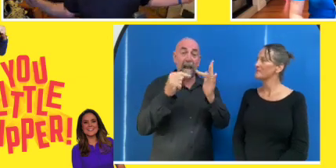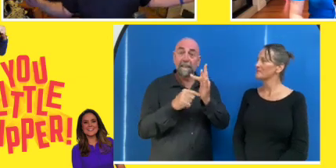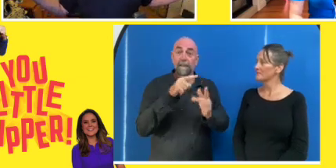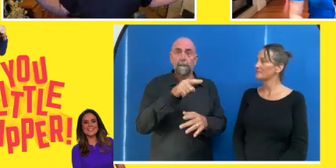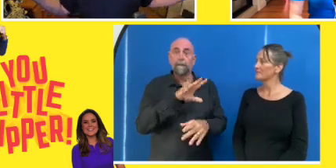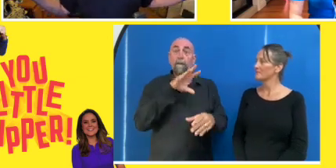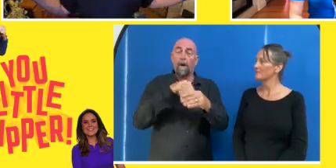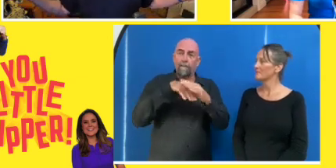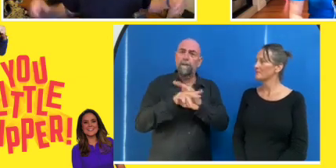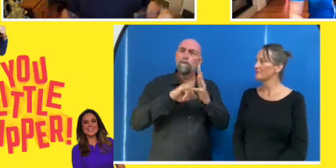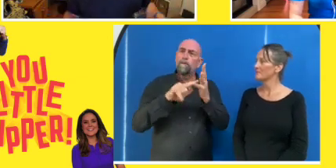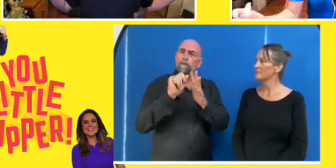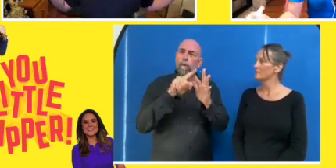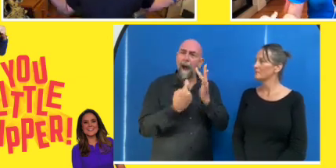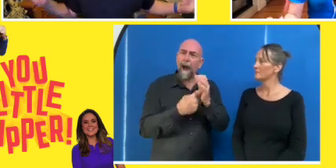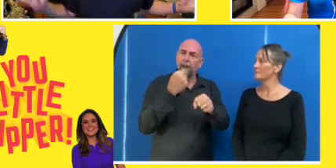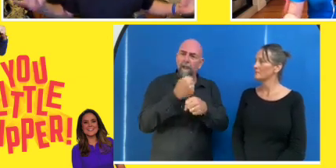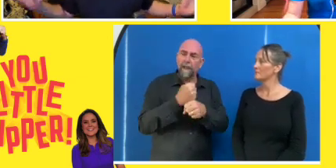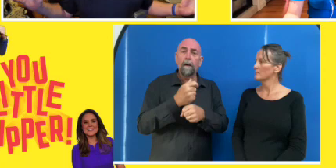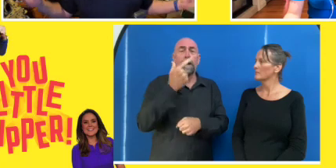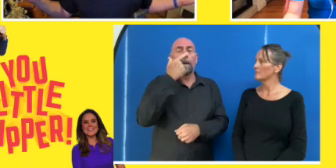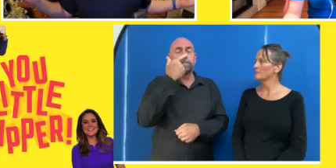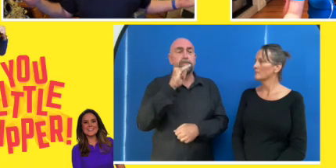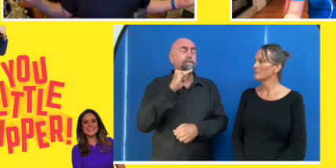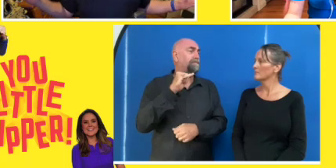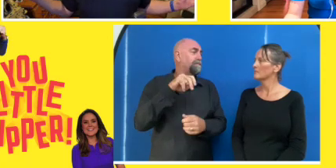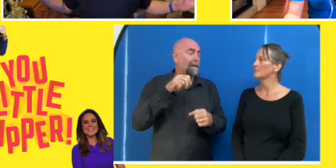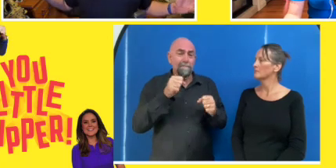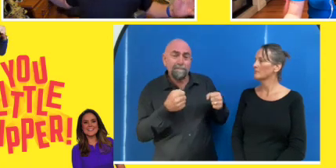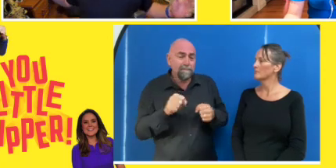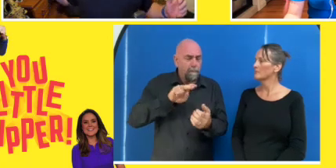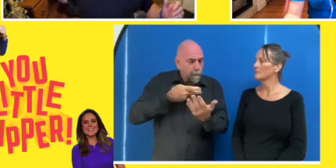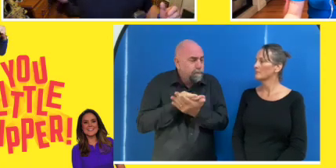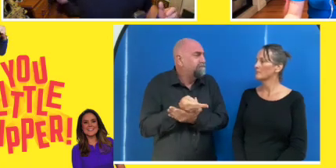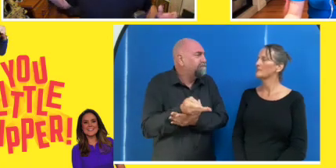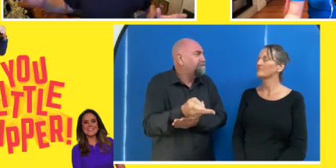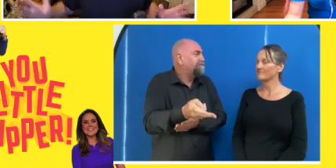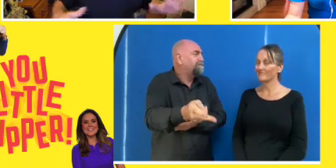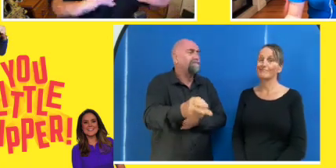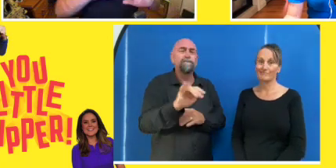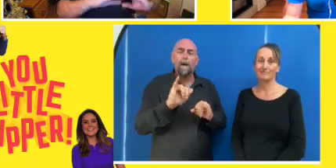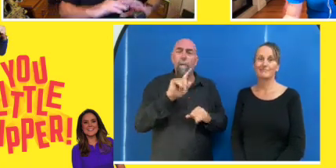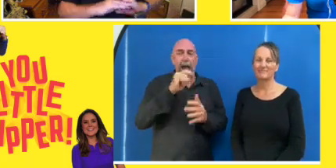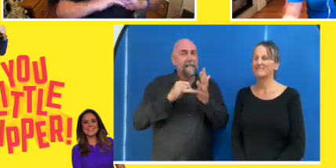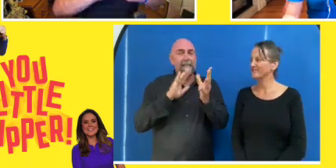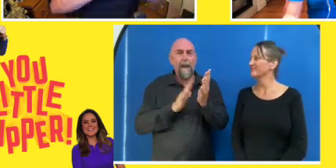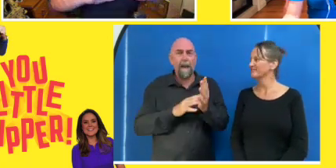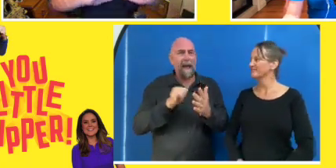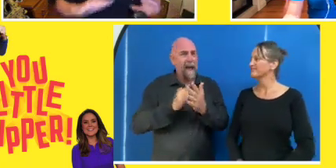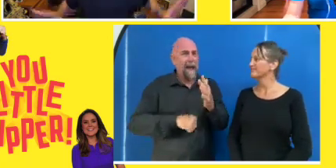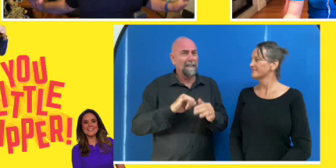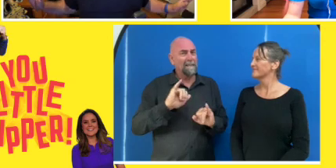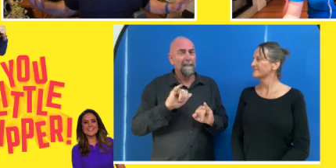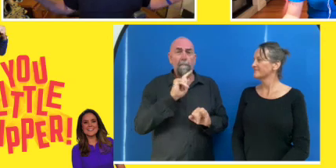the whole thing. That's my best of the rest. Another performance today. Sam Tate was up again in the Super G. Unfortunately, he